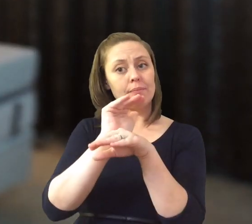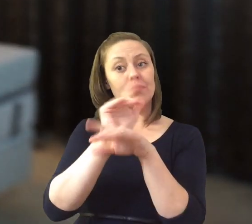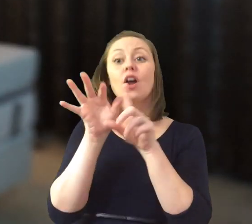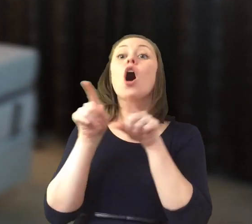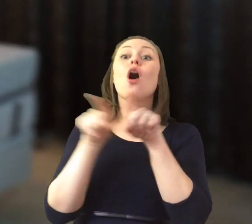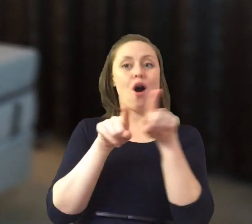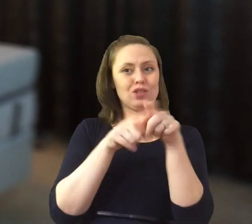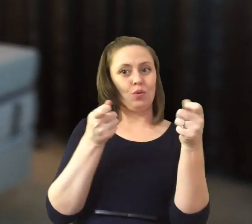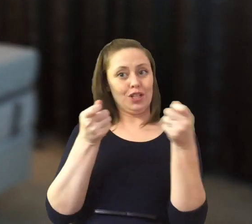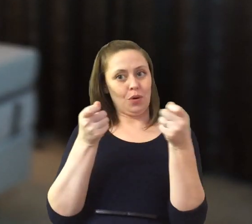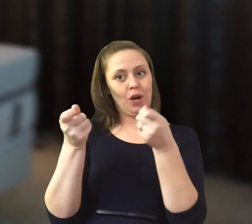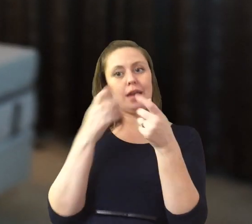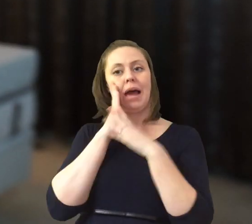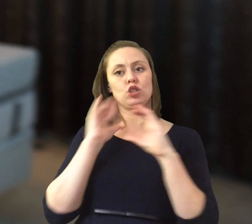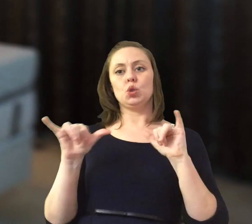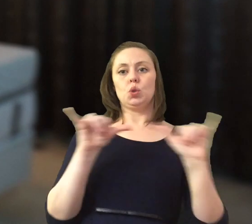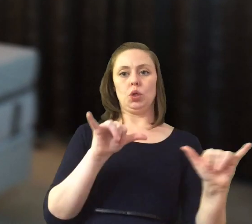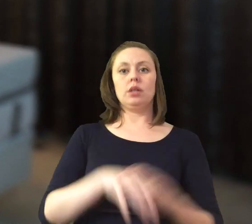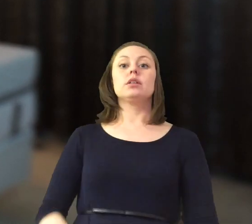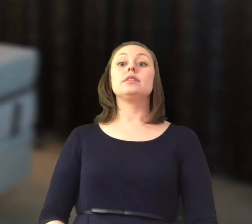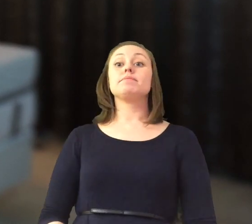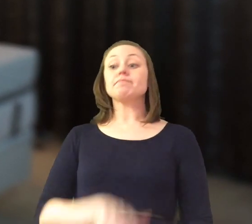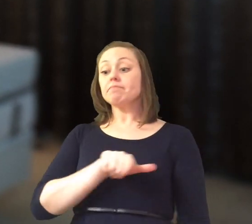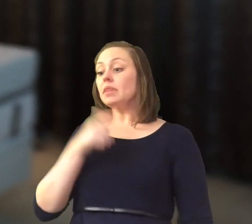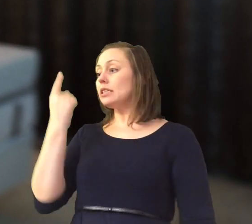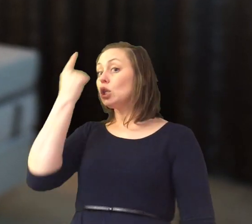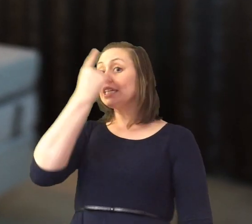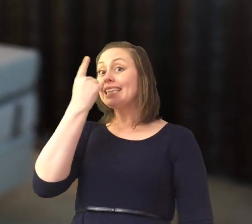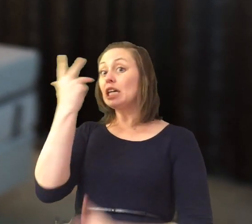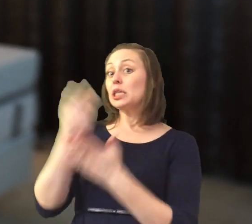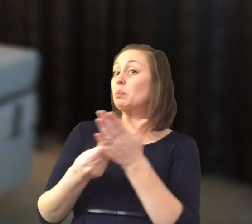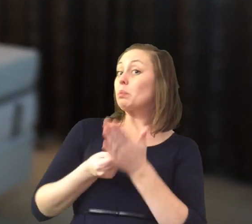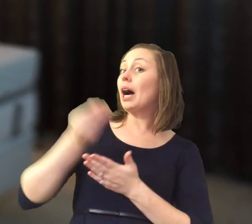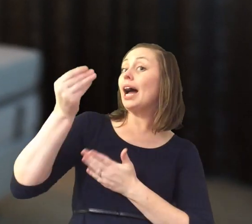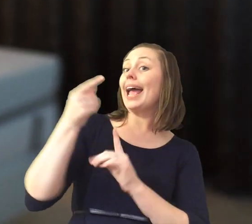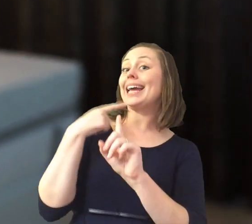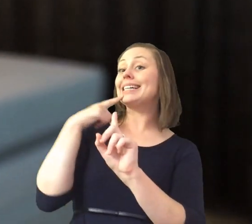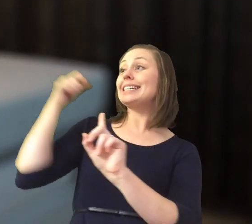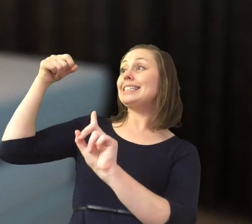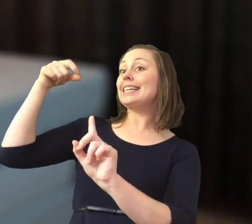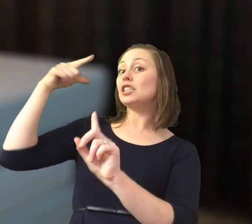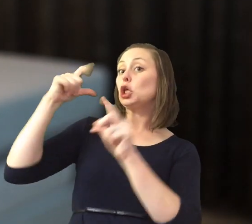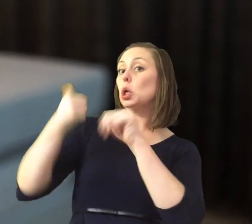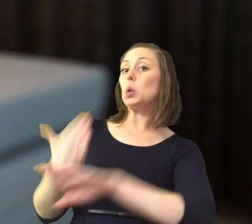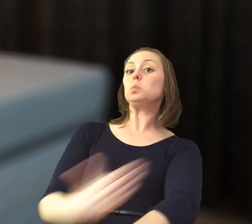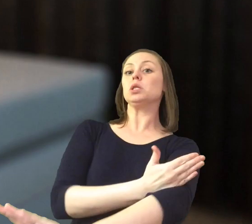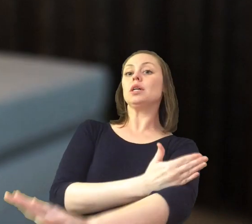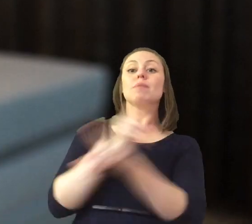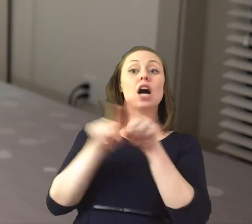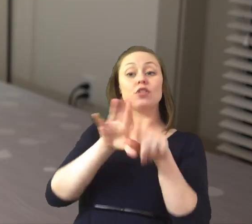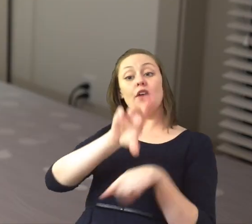well as controlling the bed. Consider picking up a signal booster to circumvent this problem. On the other